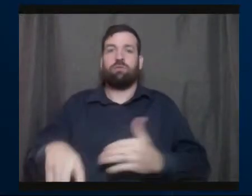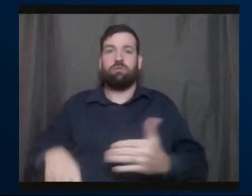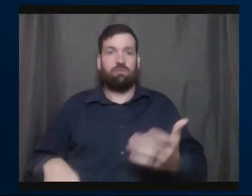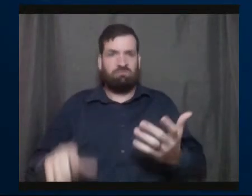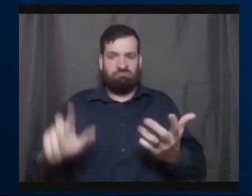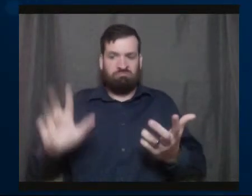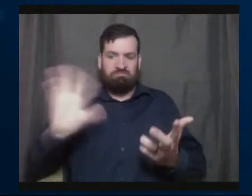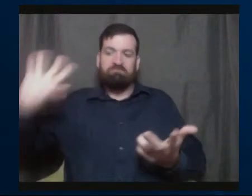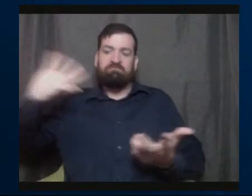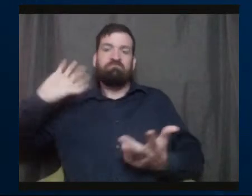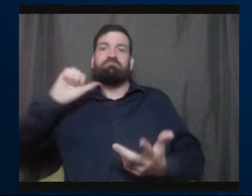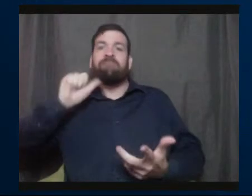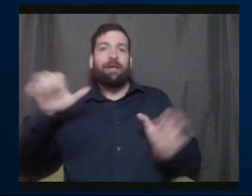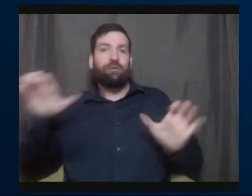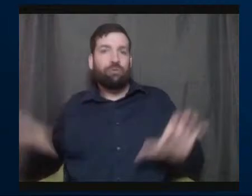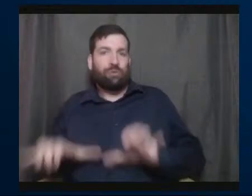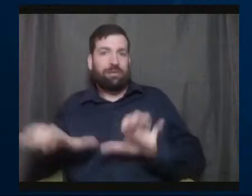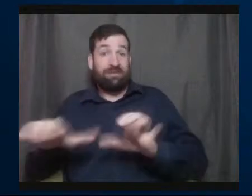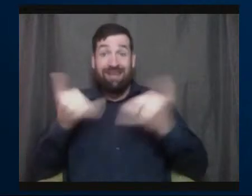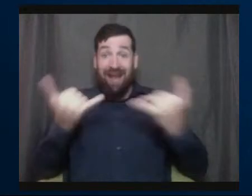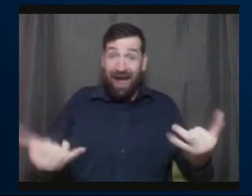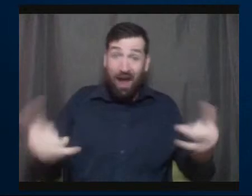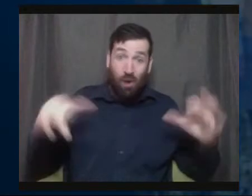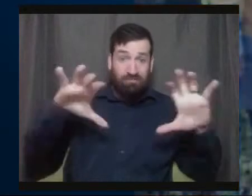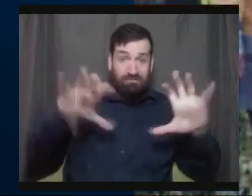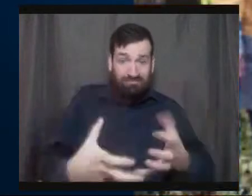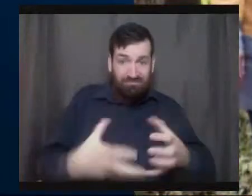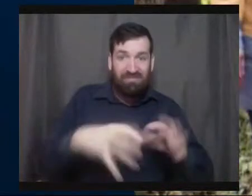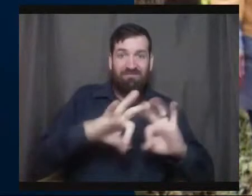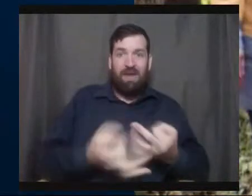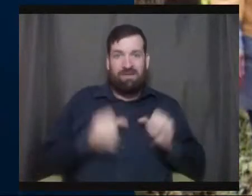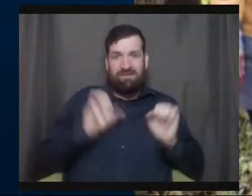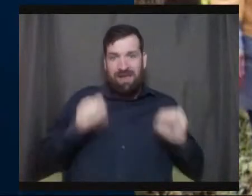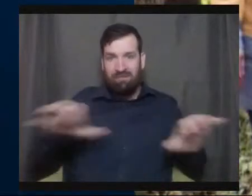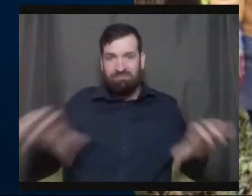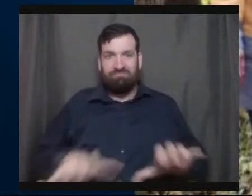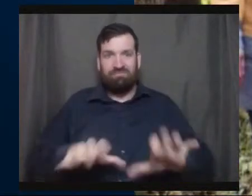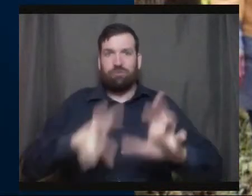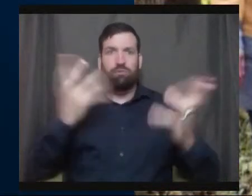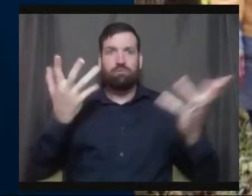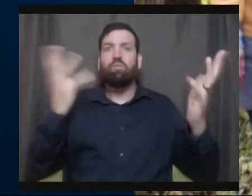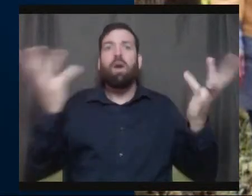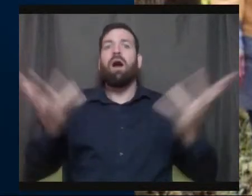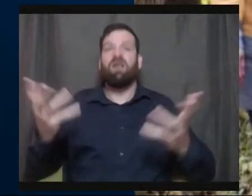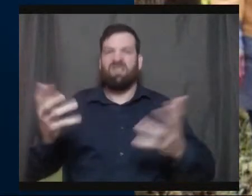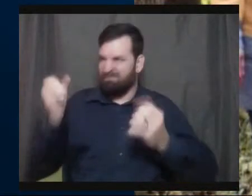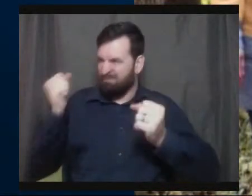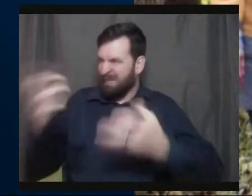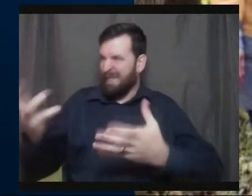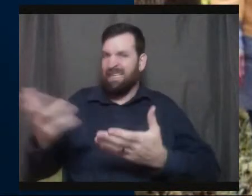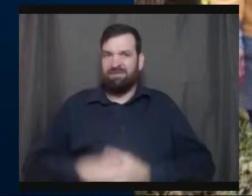that you as a family are looking forward to doing now? Yeah. Is there anything A lot. that's on the list?